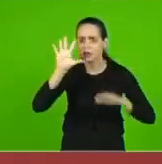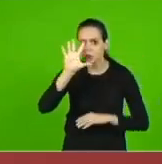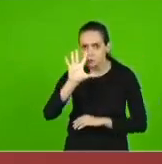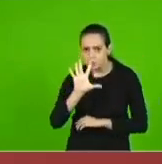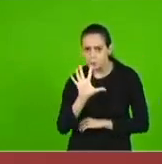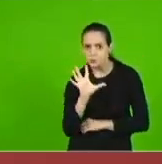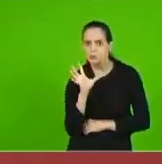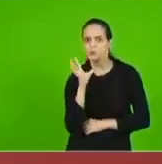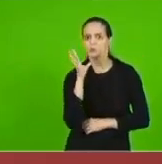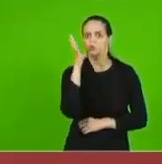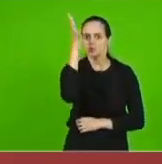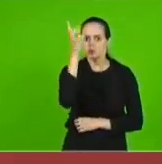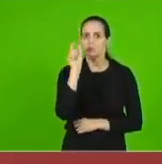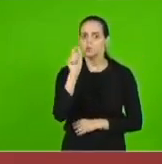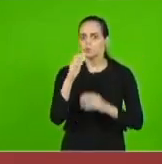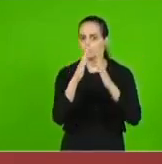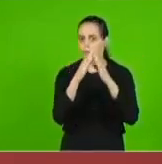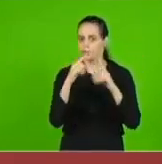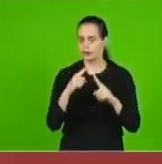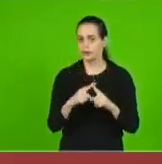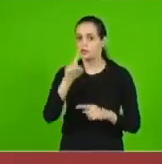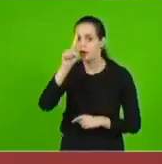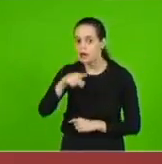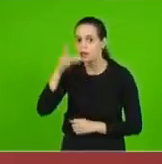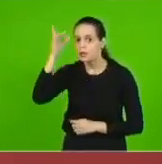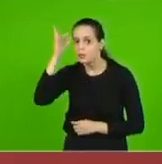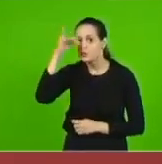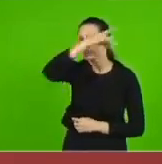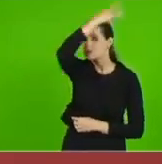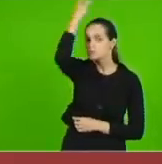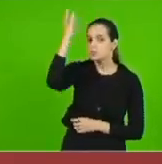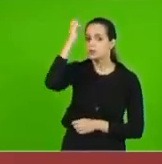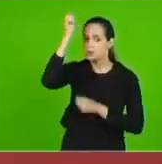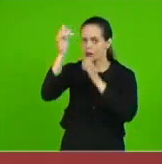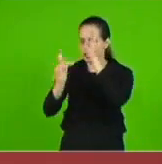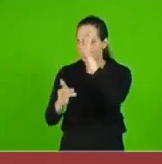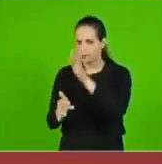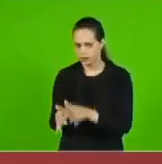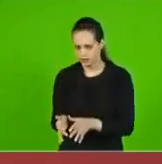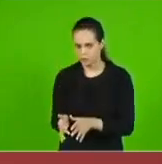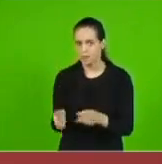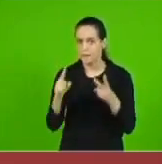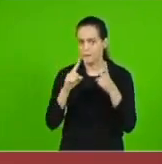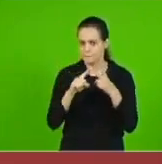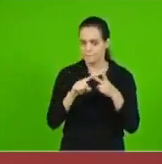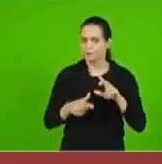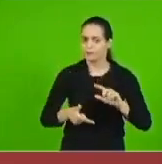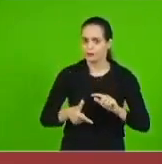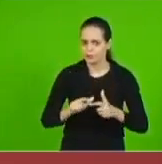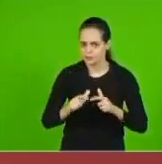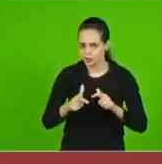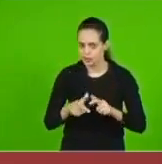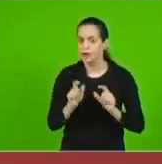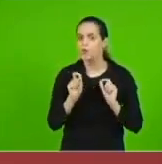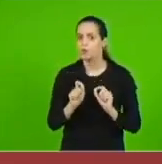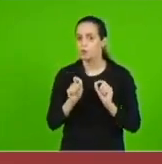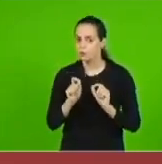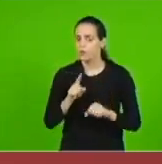sign for the church is the pouring out of the Holy Spirit. I'd like to repeat it. From Israel, it was the